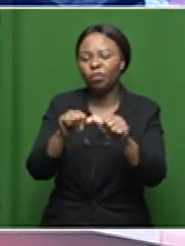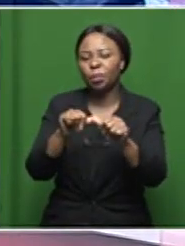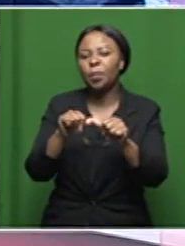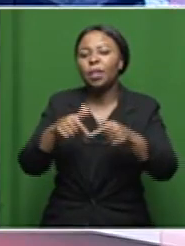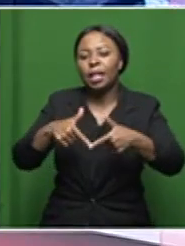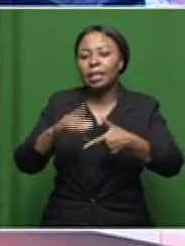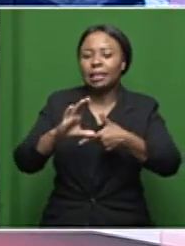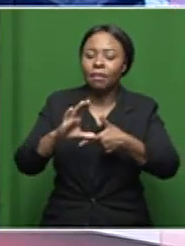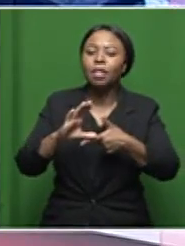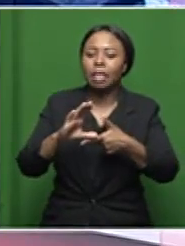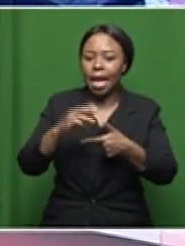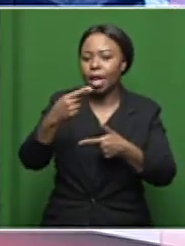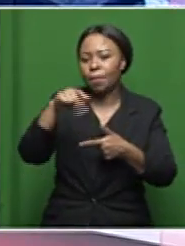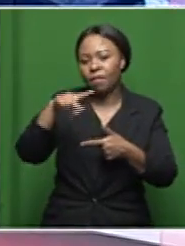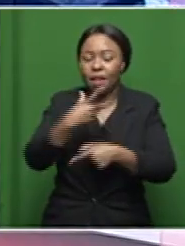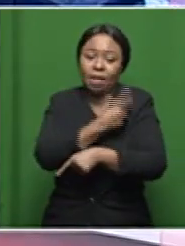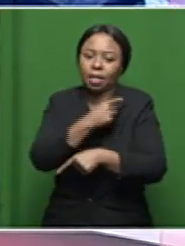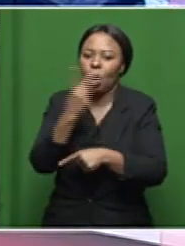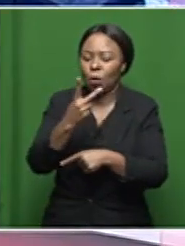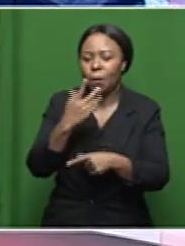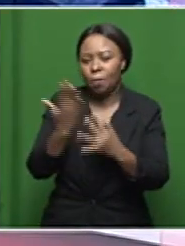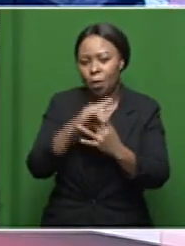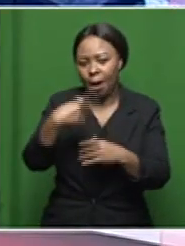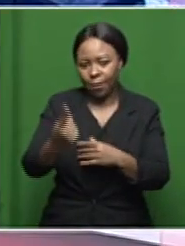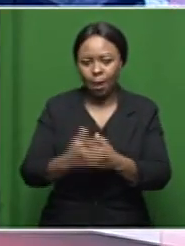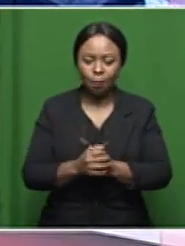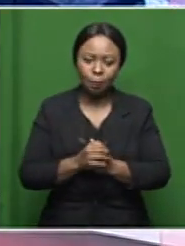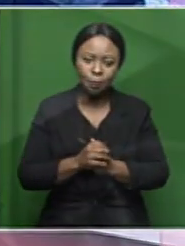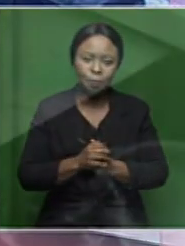cervical cancer and looking at HPV vaccines as well. We'll see you after the break.